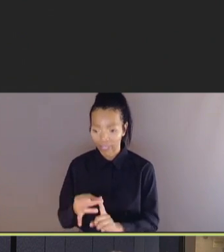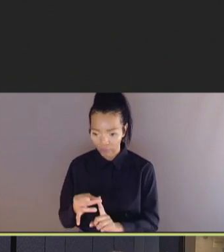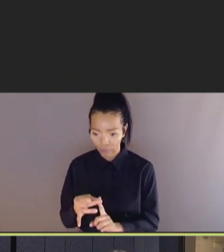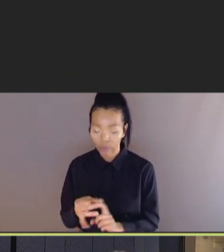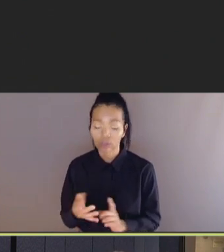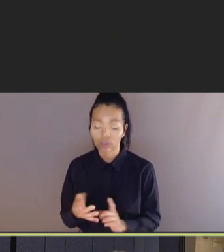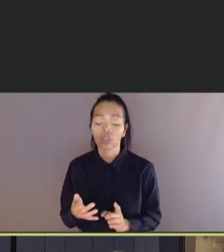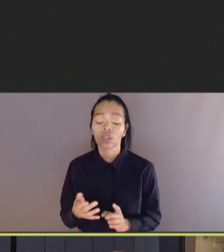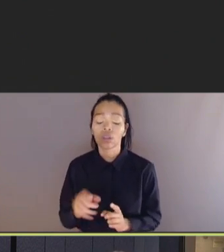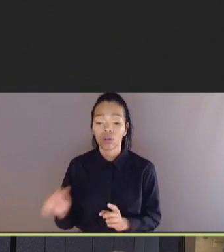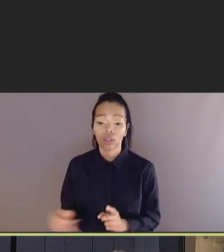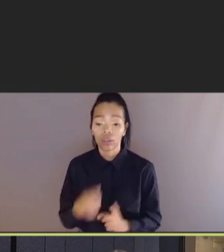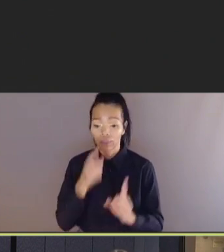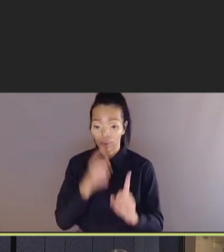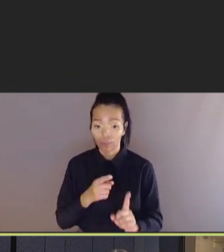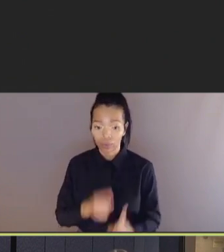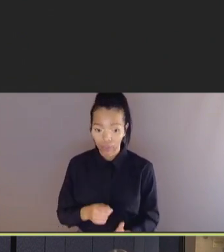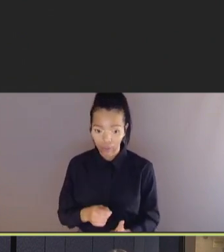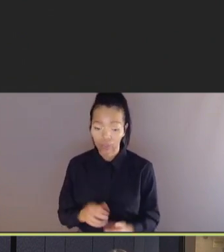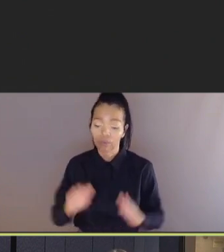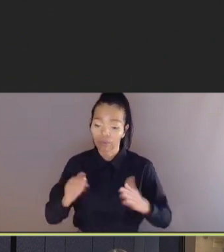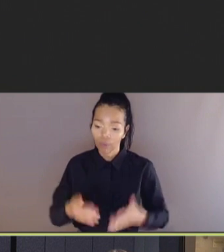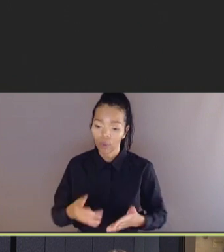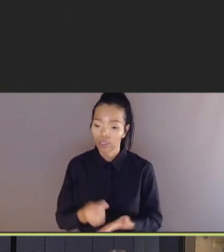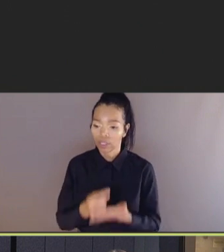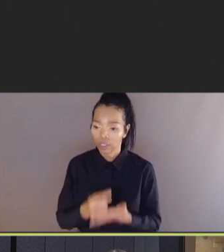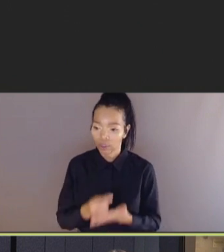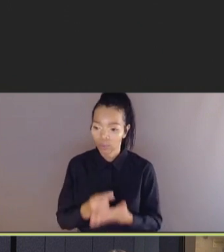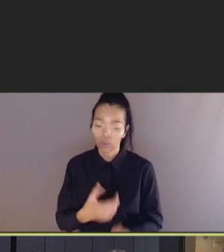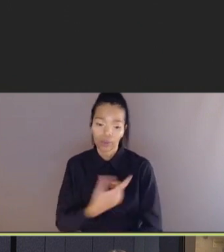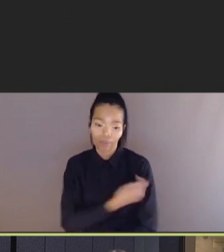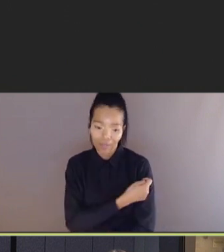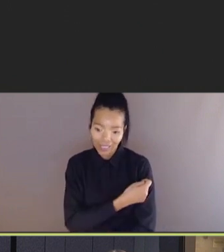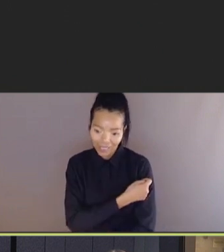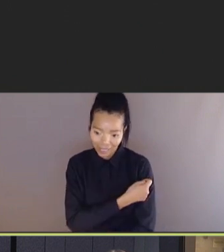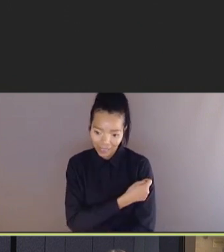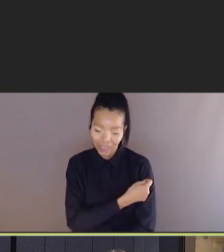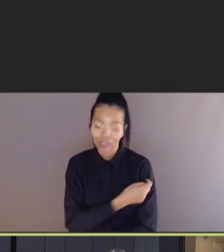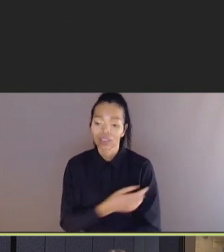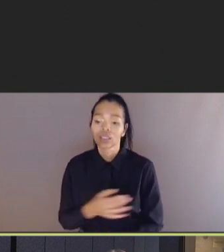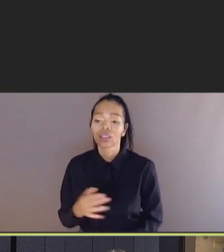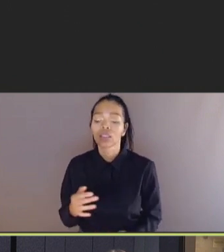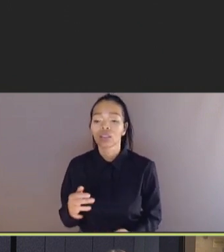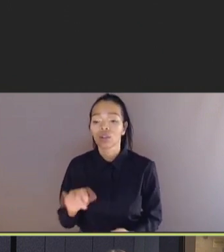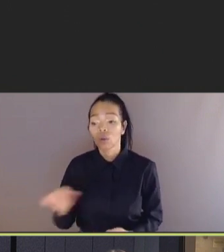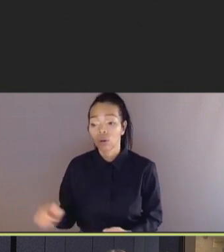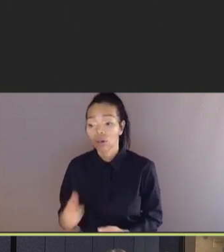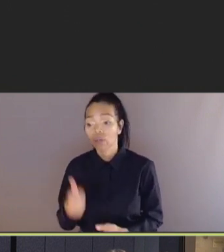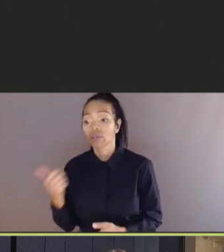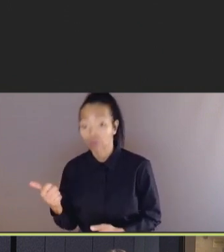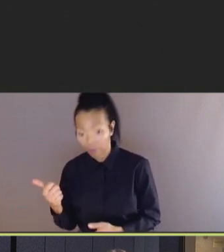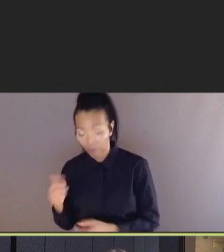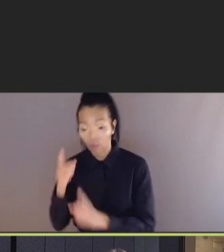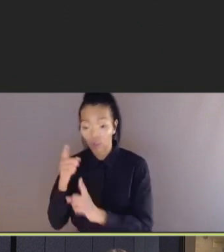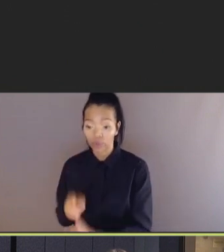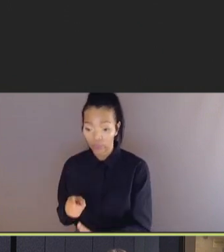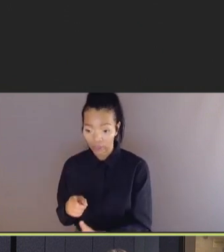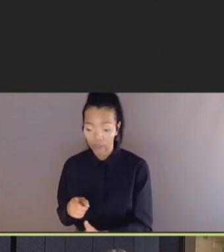another objective that focuses on therapeutic vaccines, and potentially an additional objective that focuses on passive